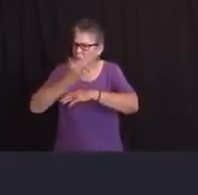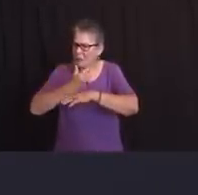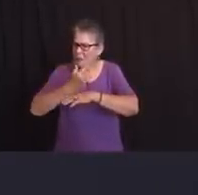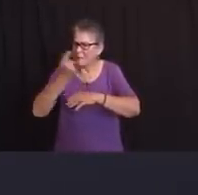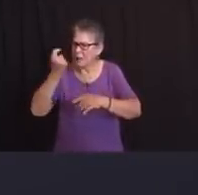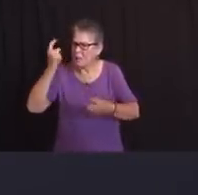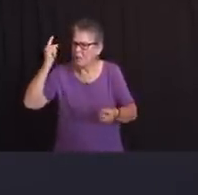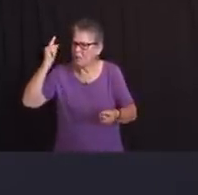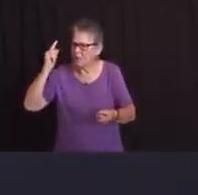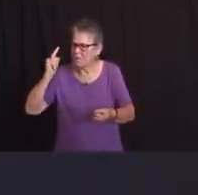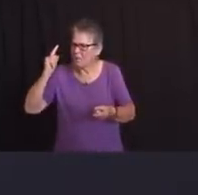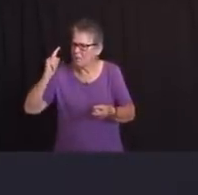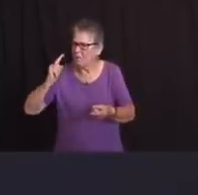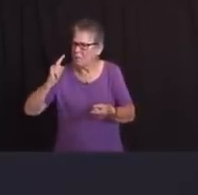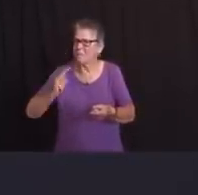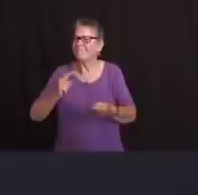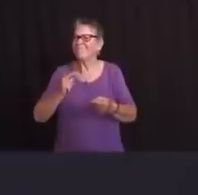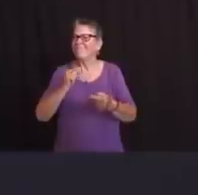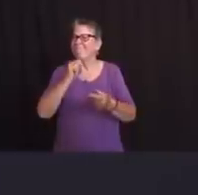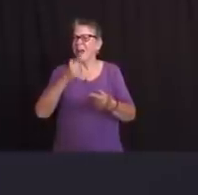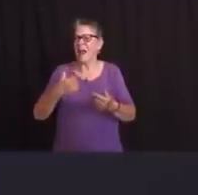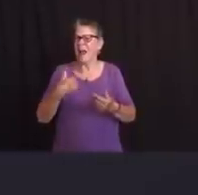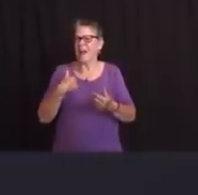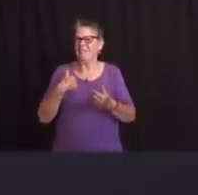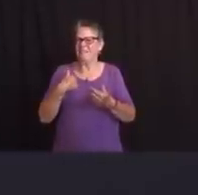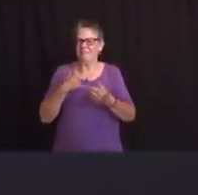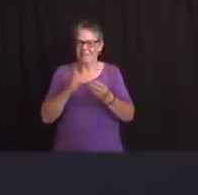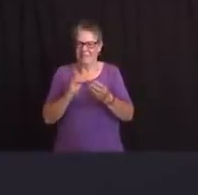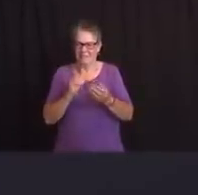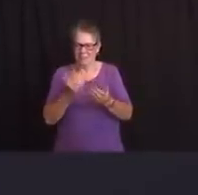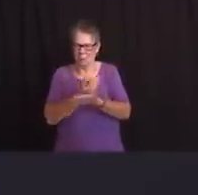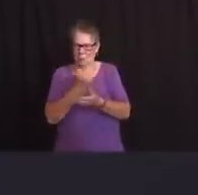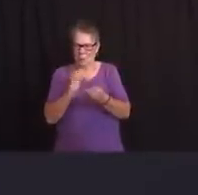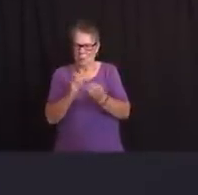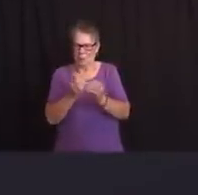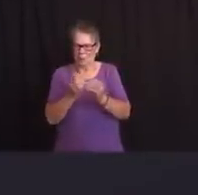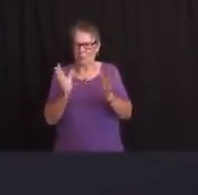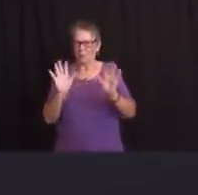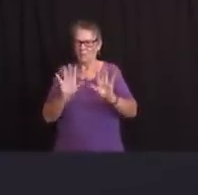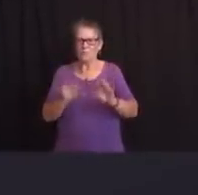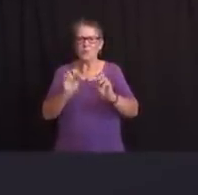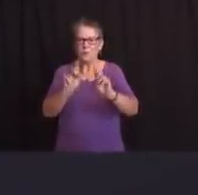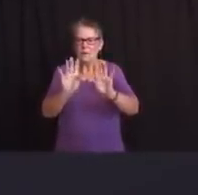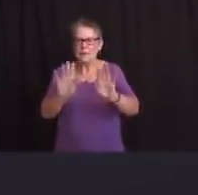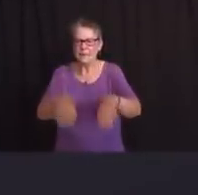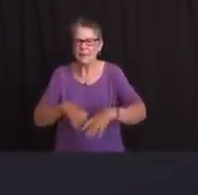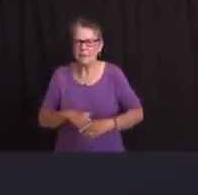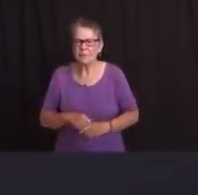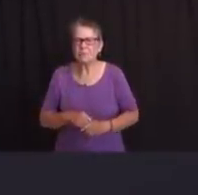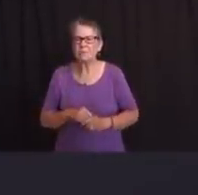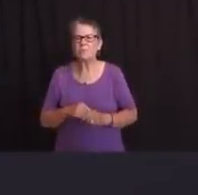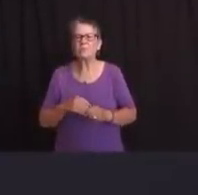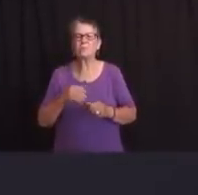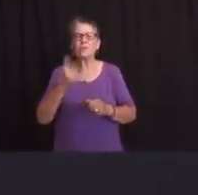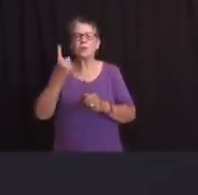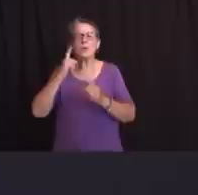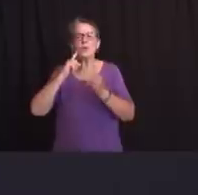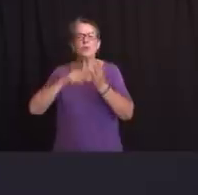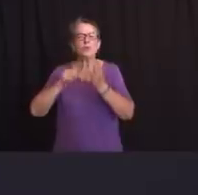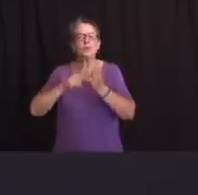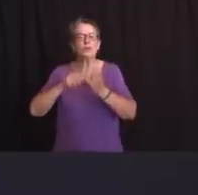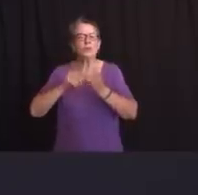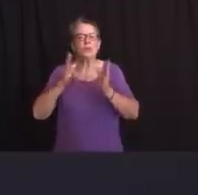I do not. I only have the... No worries. Yeah. The other observation, someone, a journalist, put together a series